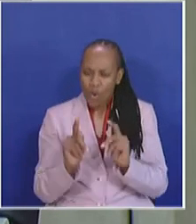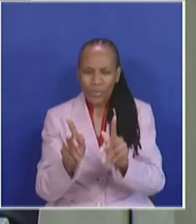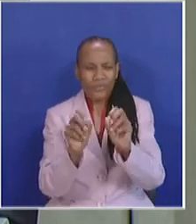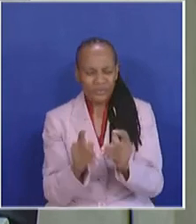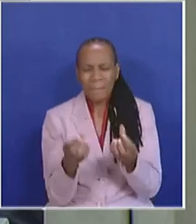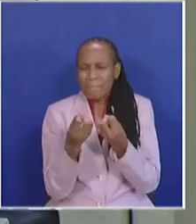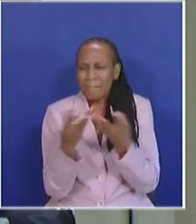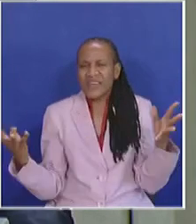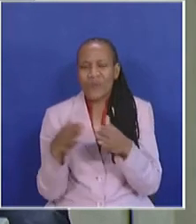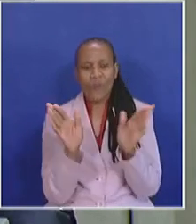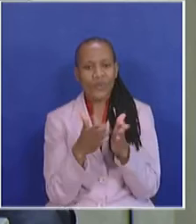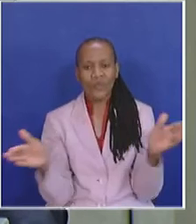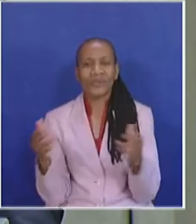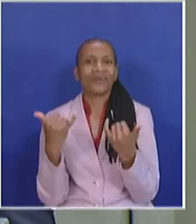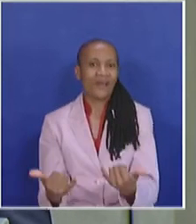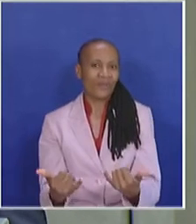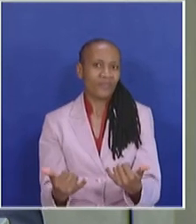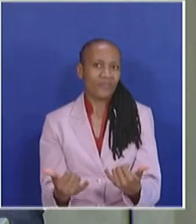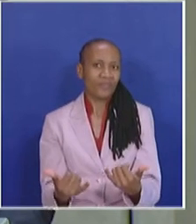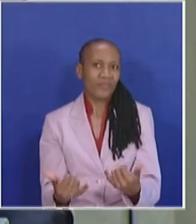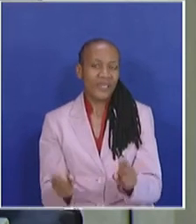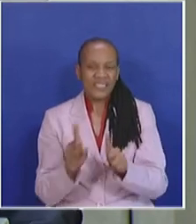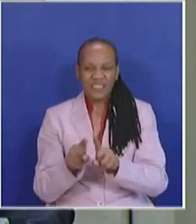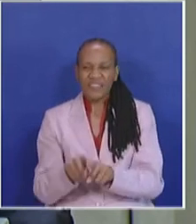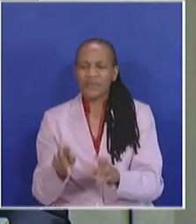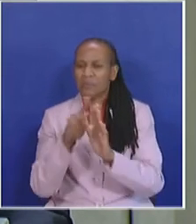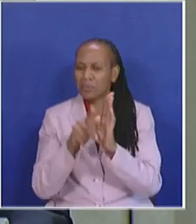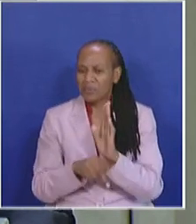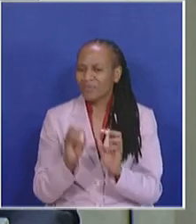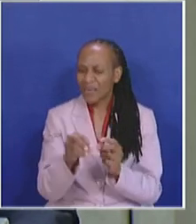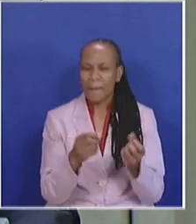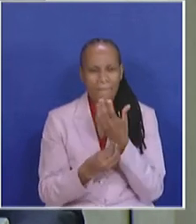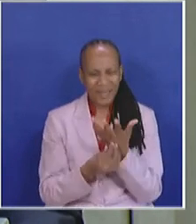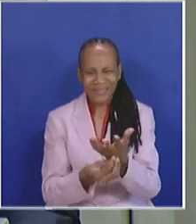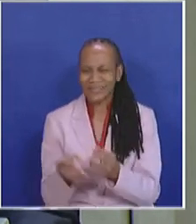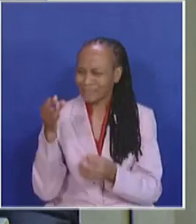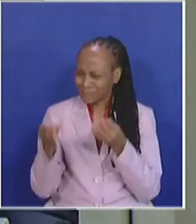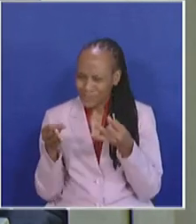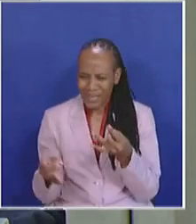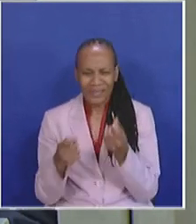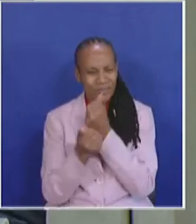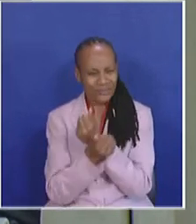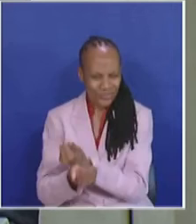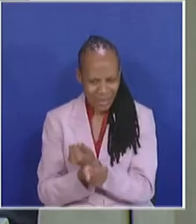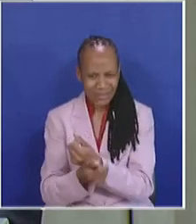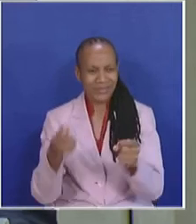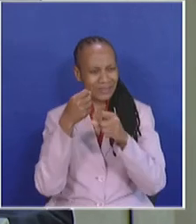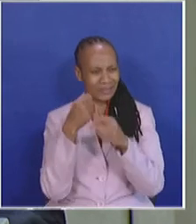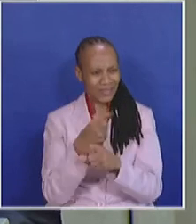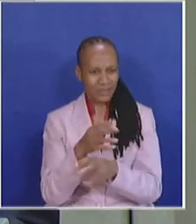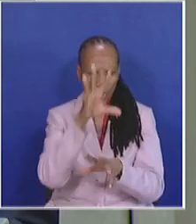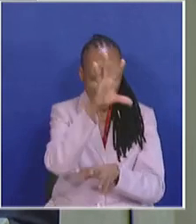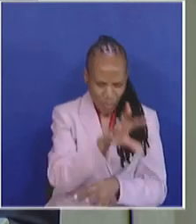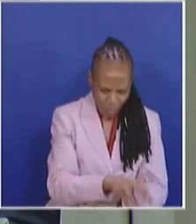factories to provide components of rolling stocks, such as buses, trains, trucks, taxis, that are all connected